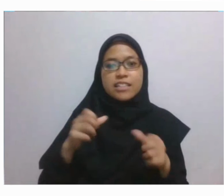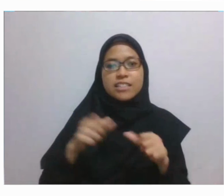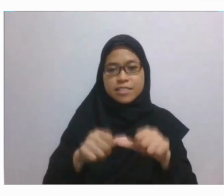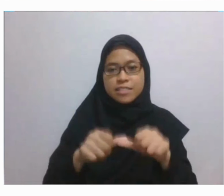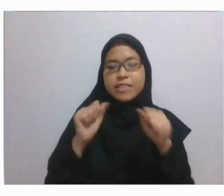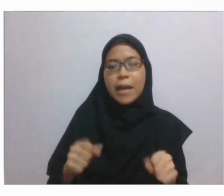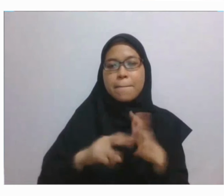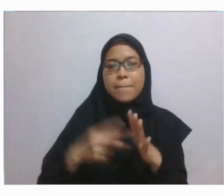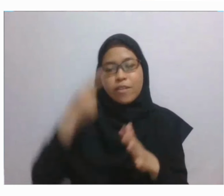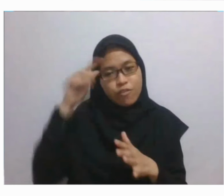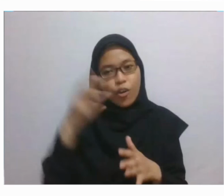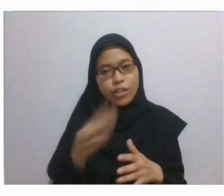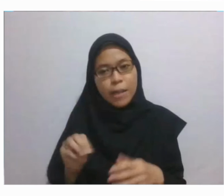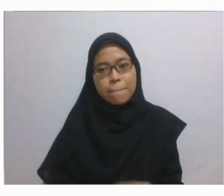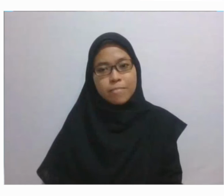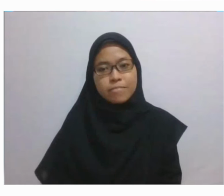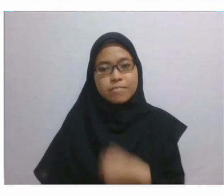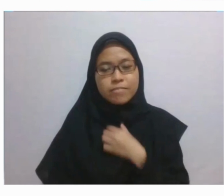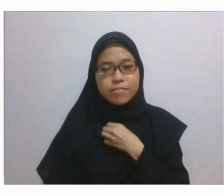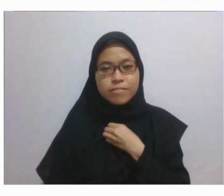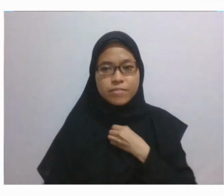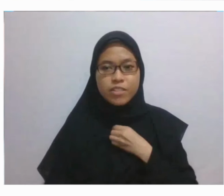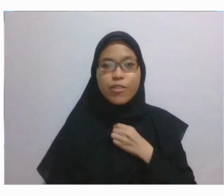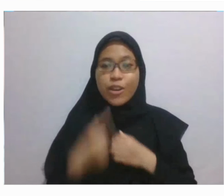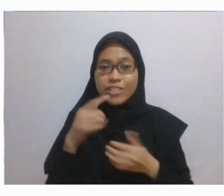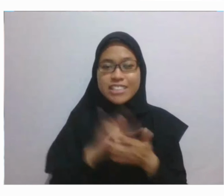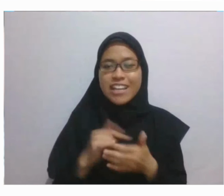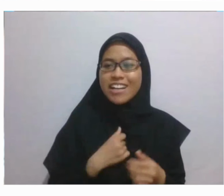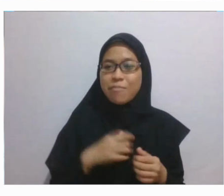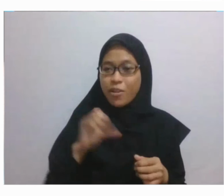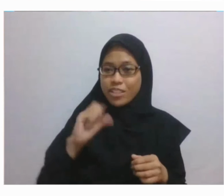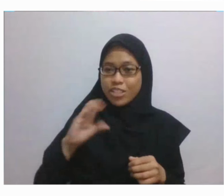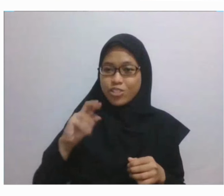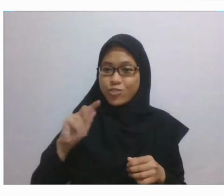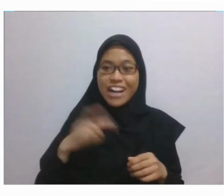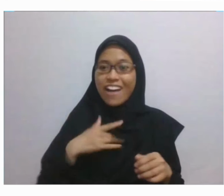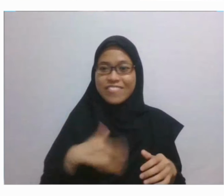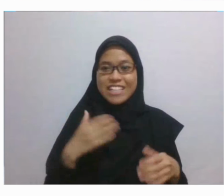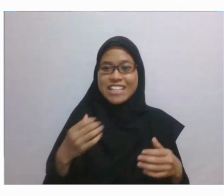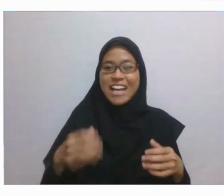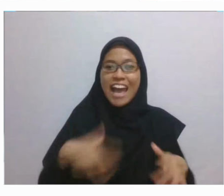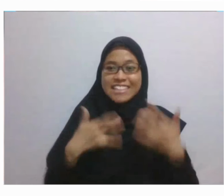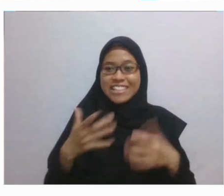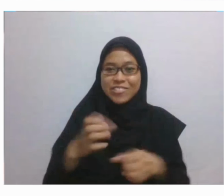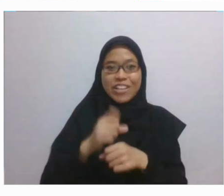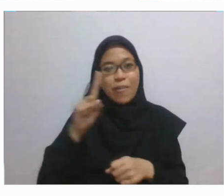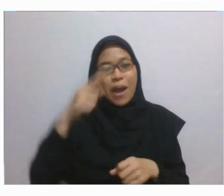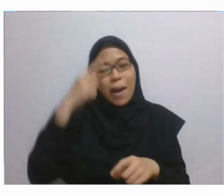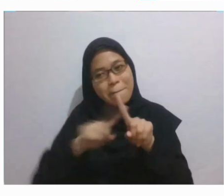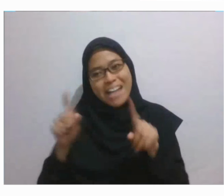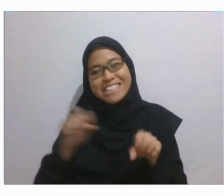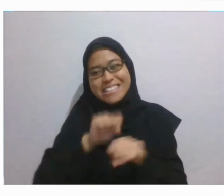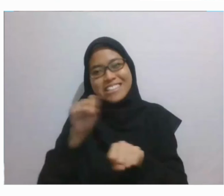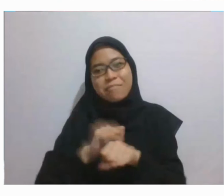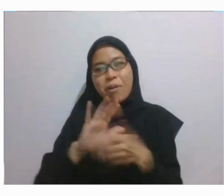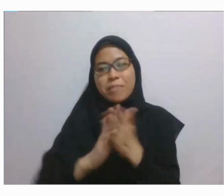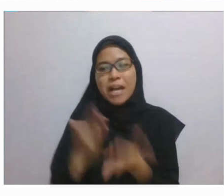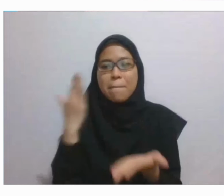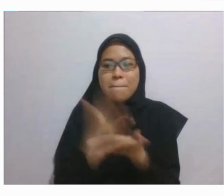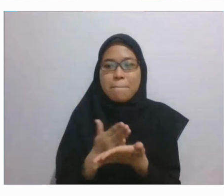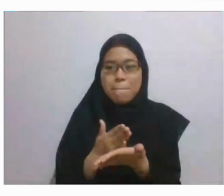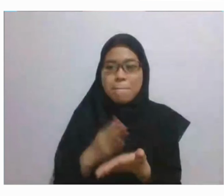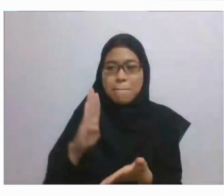You mentioned electric scooters, and actually I was quite excited to get one in Singapore, and then they got banned, because it's interesting that, you